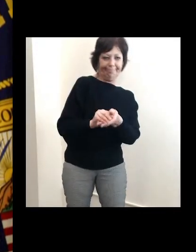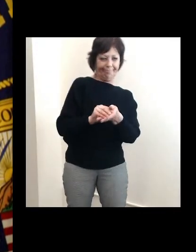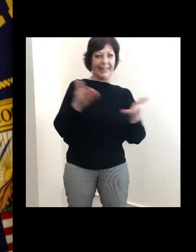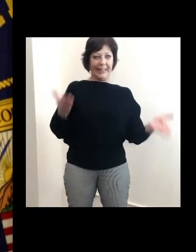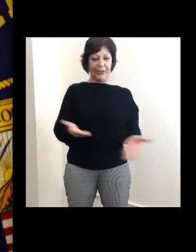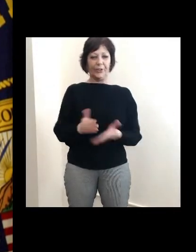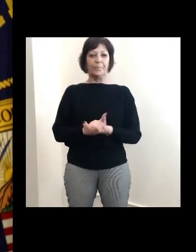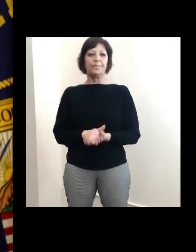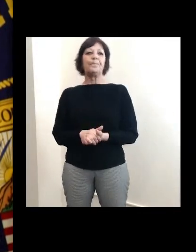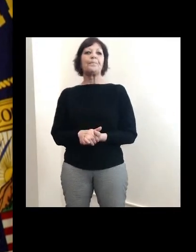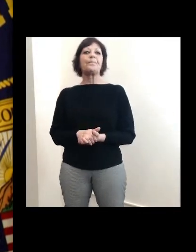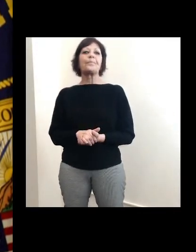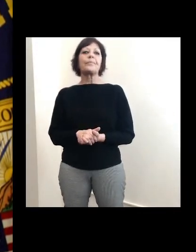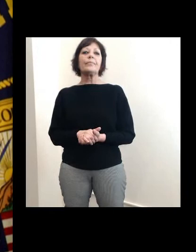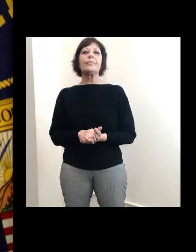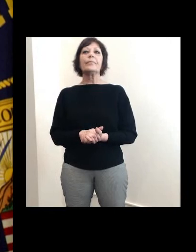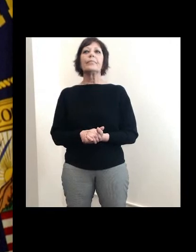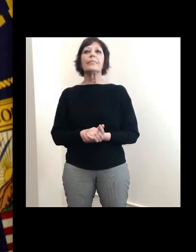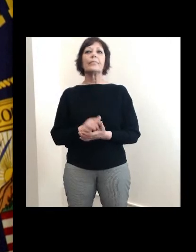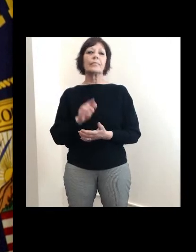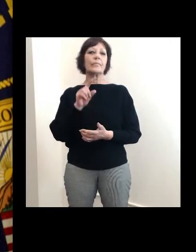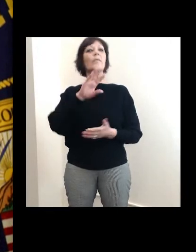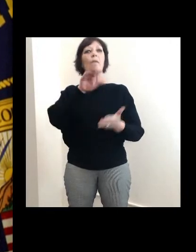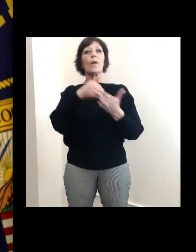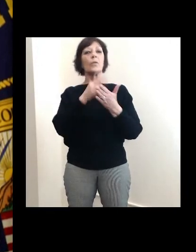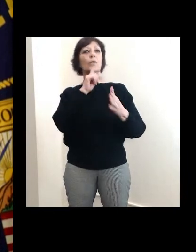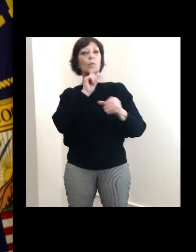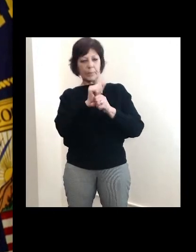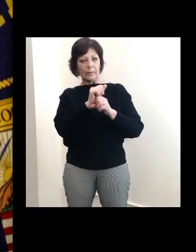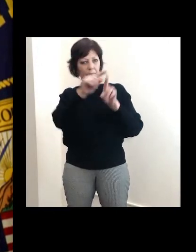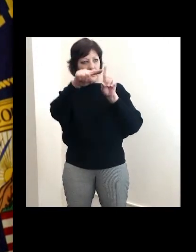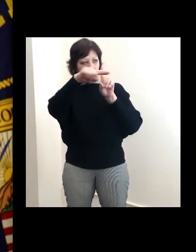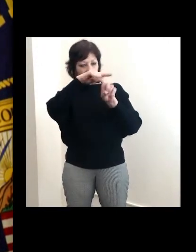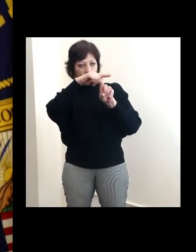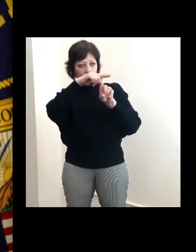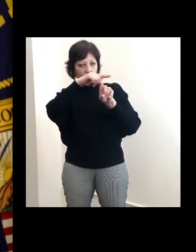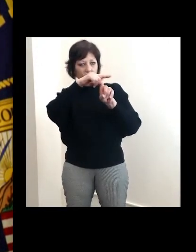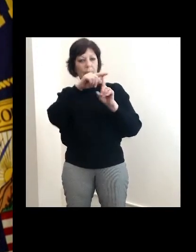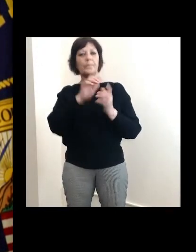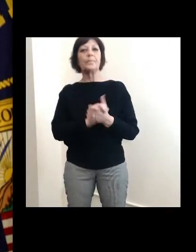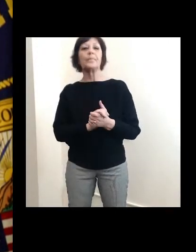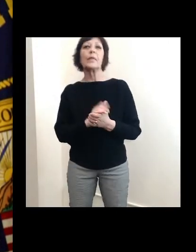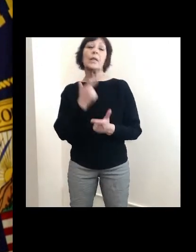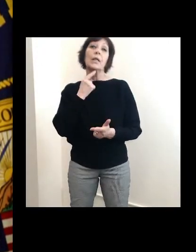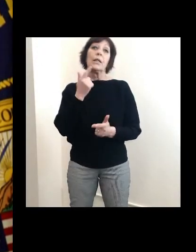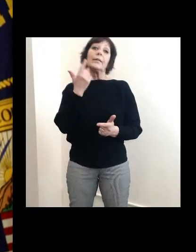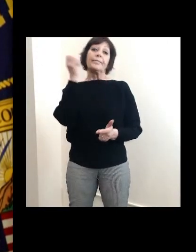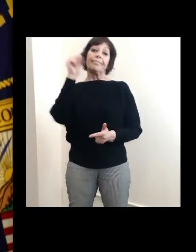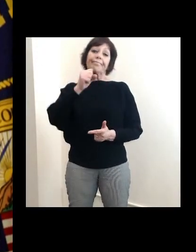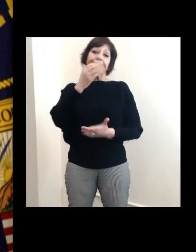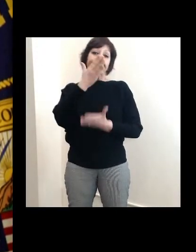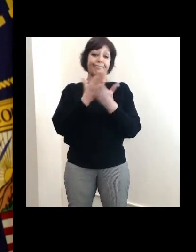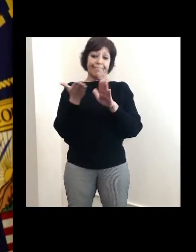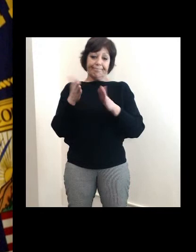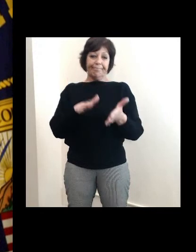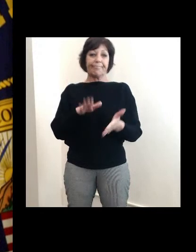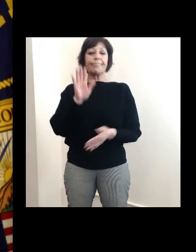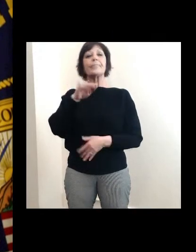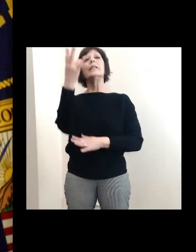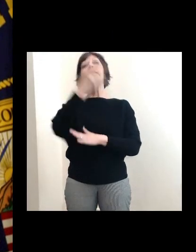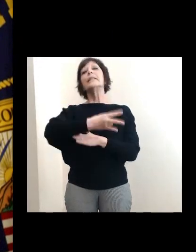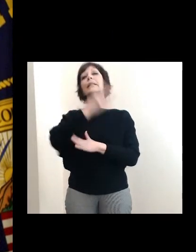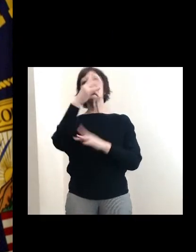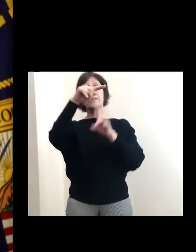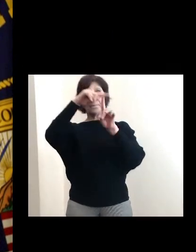County. That is all confirmed cases, including those who've recovered and unfortunately those who've died. The 7-day